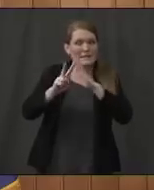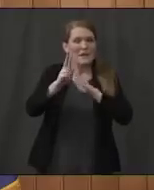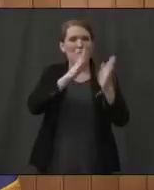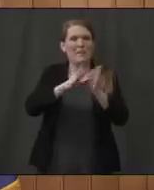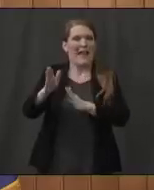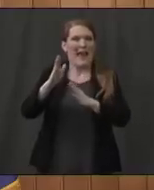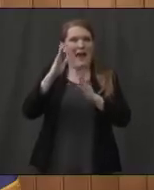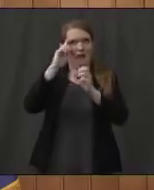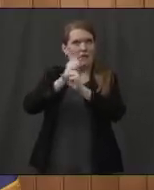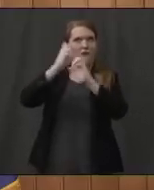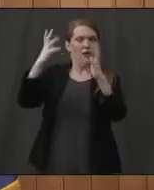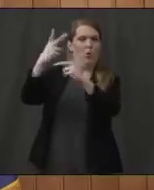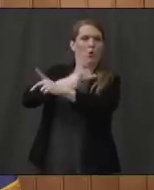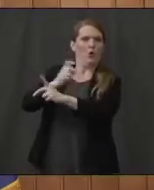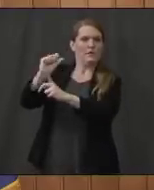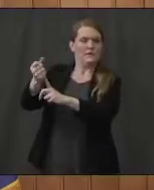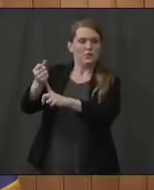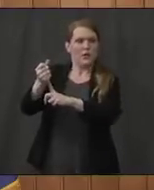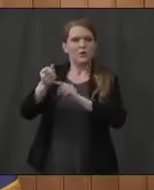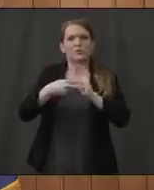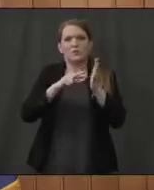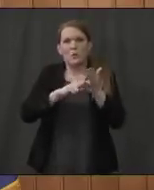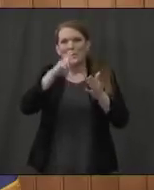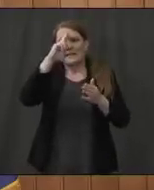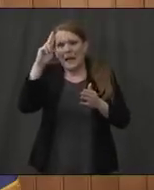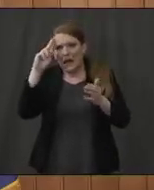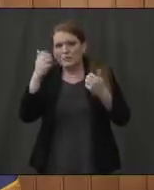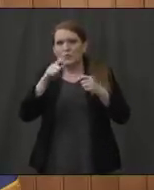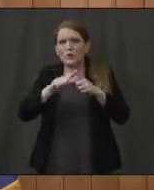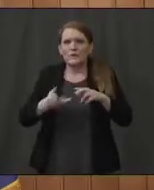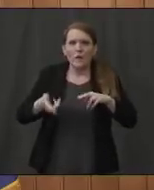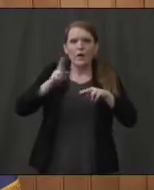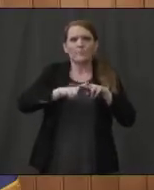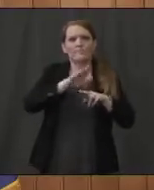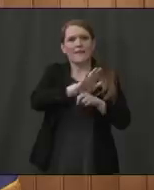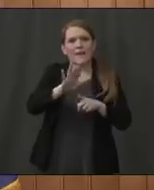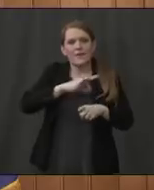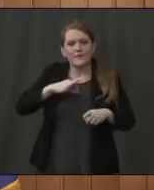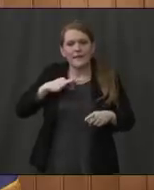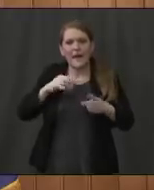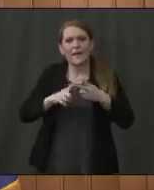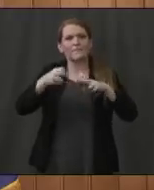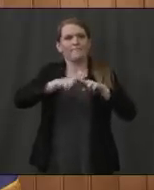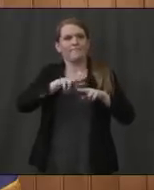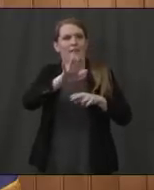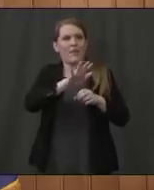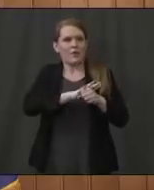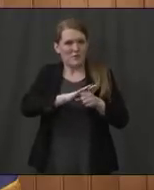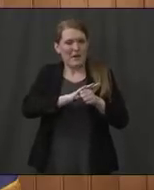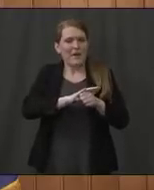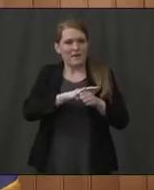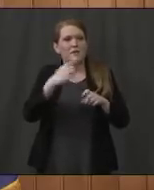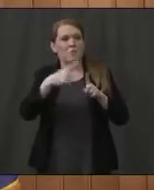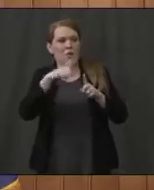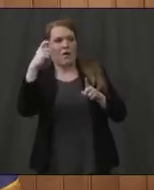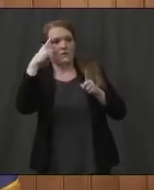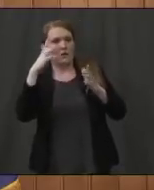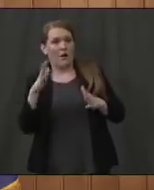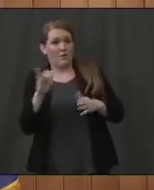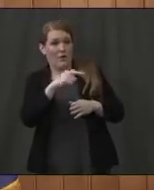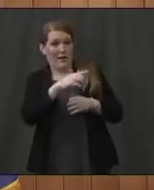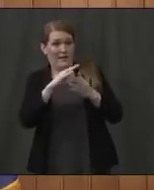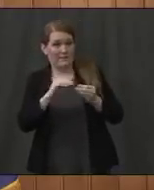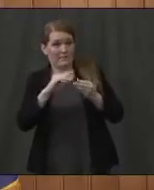capacity considerably. We're also, with the governor's leadership, identifying these other spaces that will be available should we need